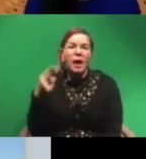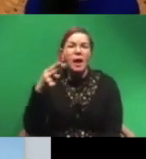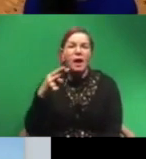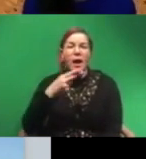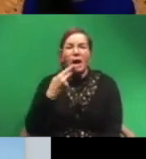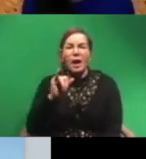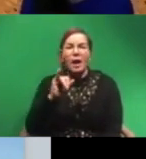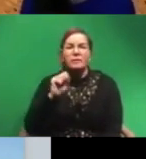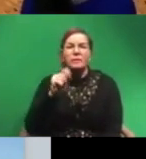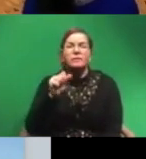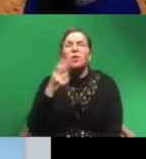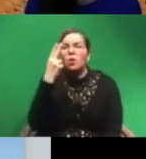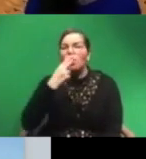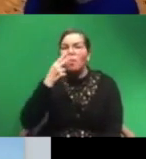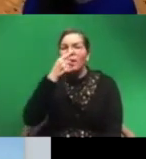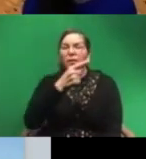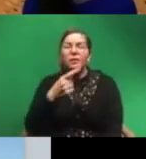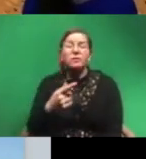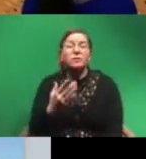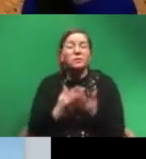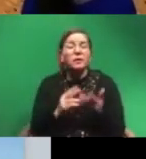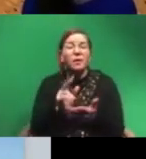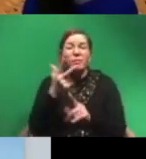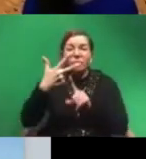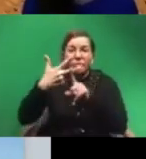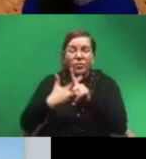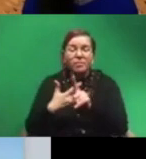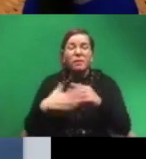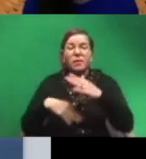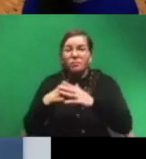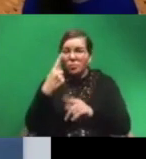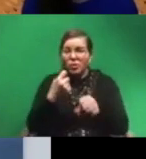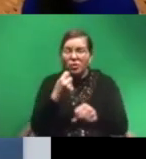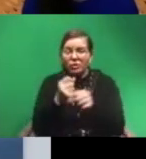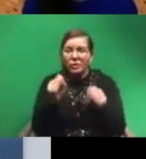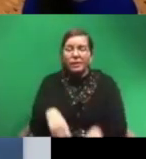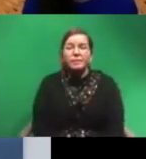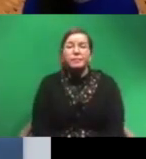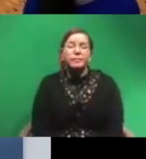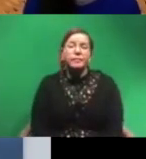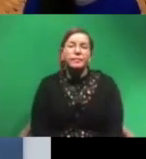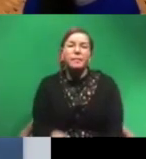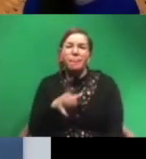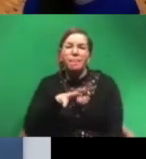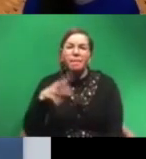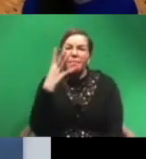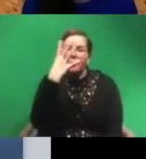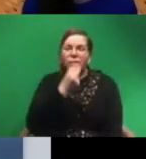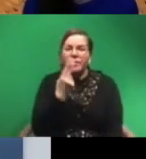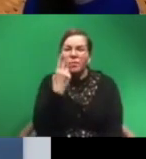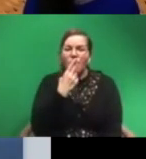And some of these have been very long. So some of these have been 3 months or even up to a year. And they're out in a beautiful part of Hawaii